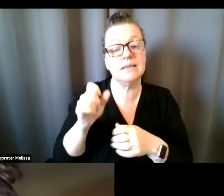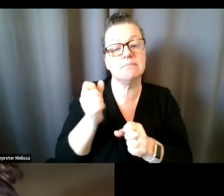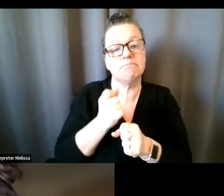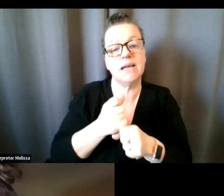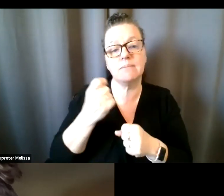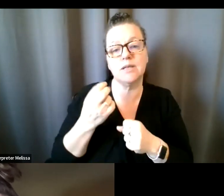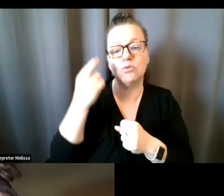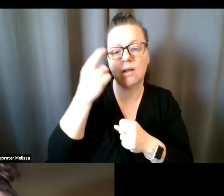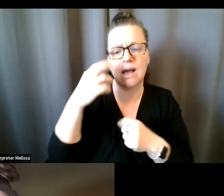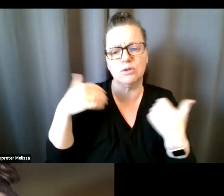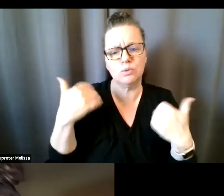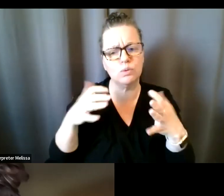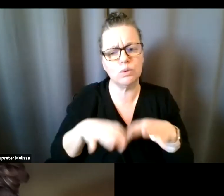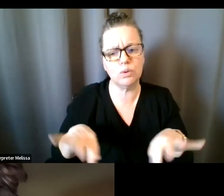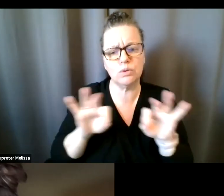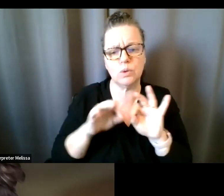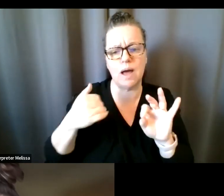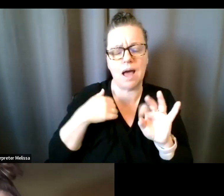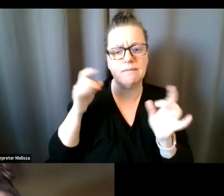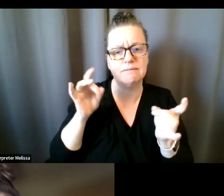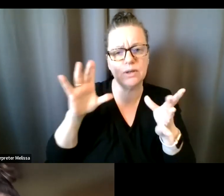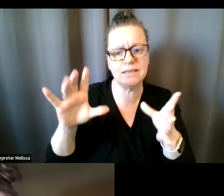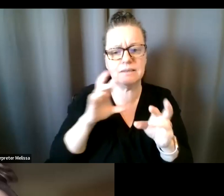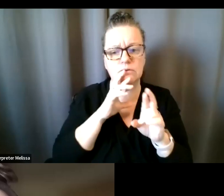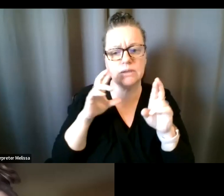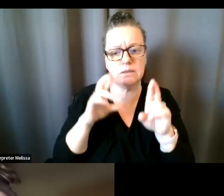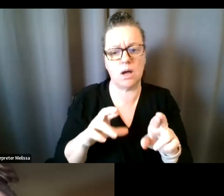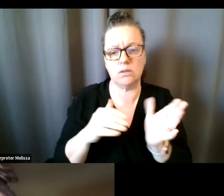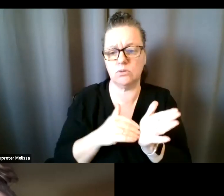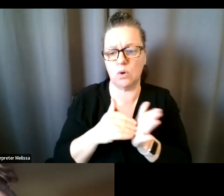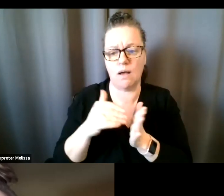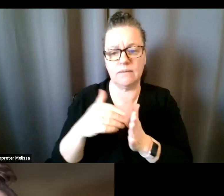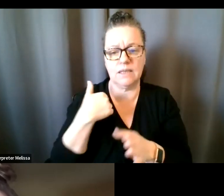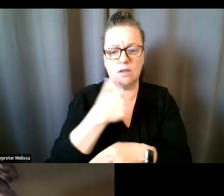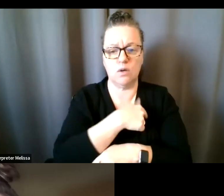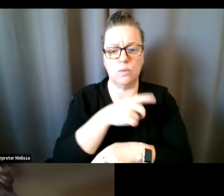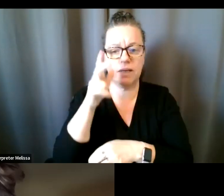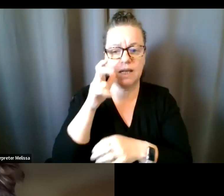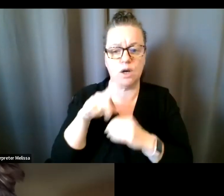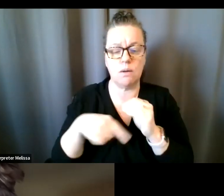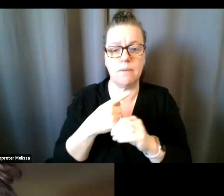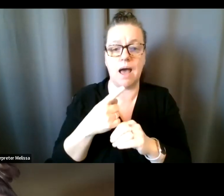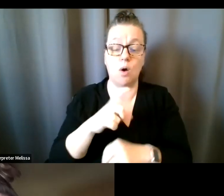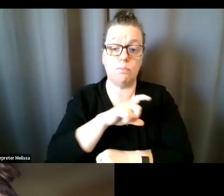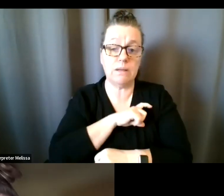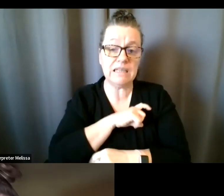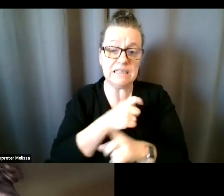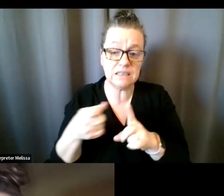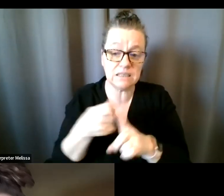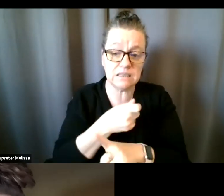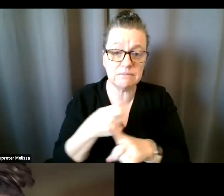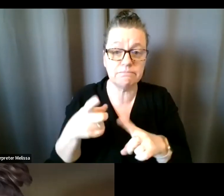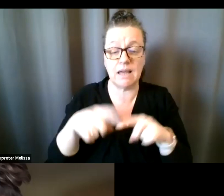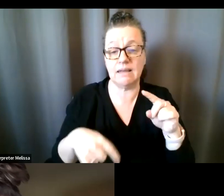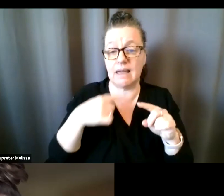how critical it is to have crisis response. Too often we hear about police brutality, and I can't tell